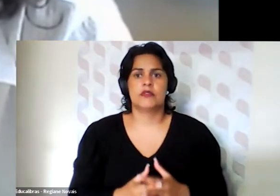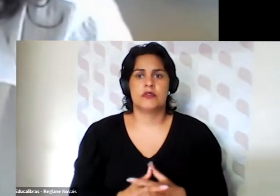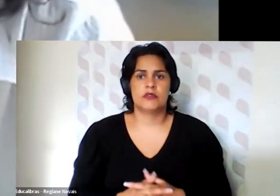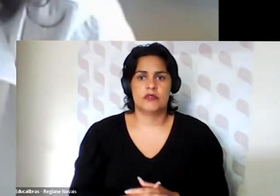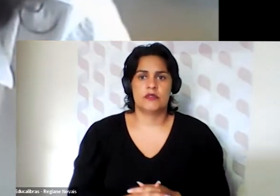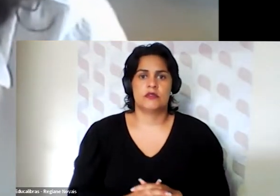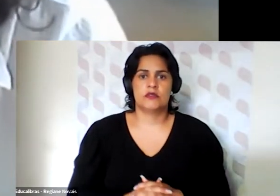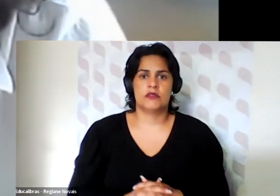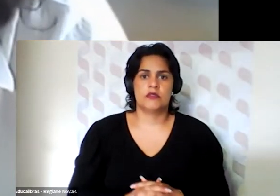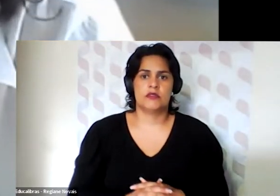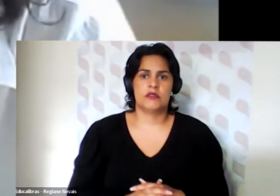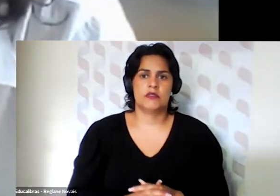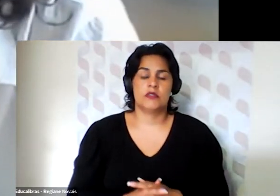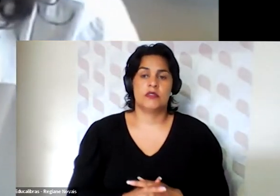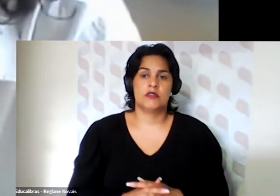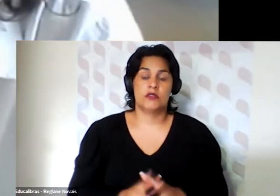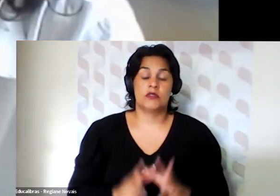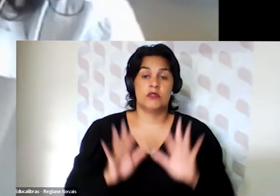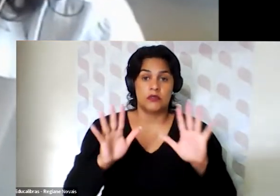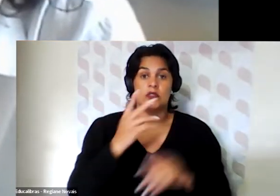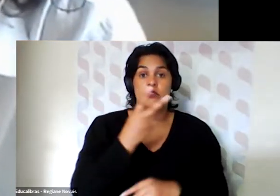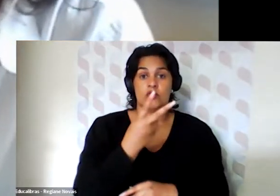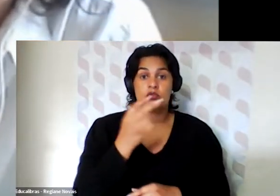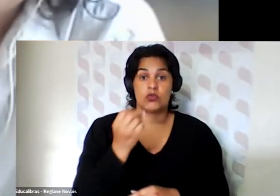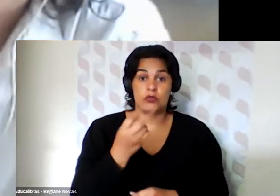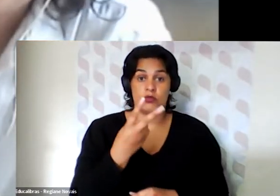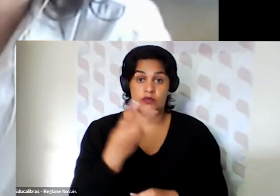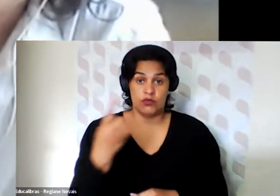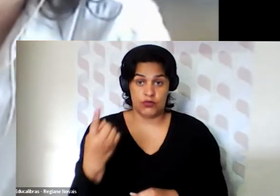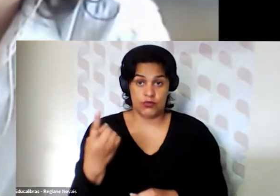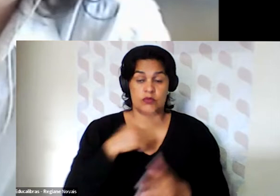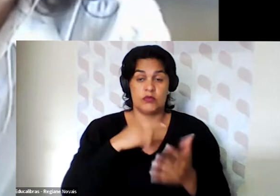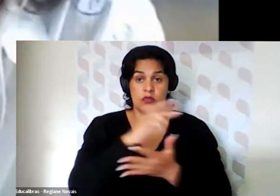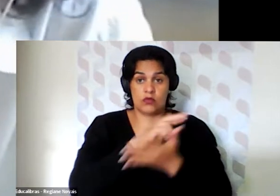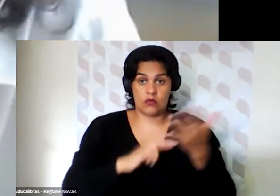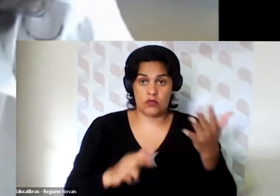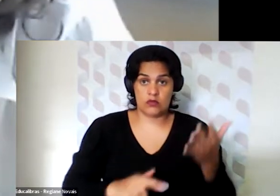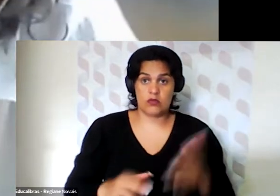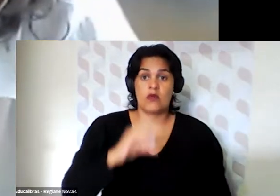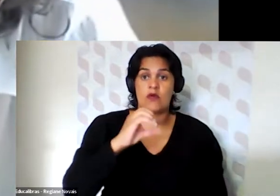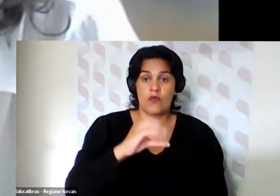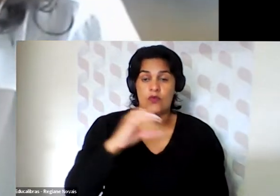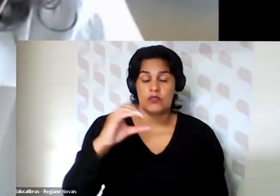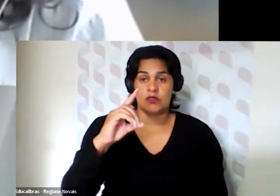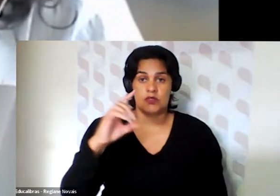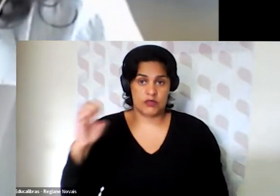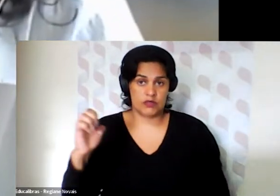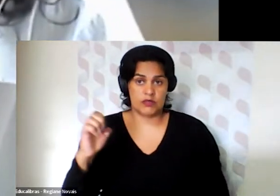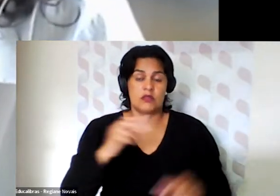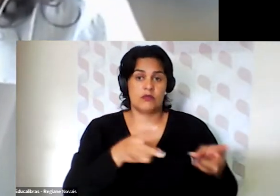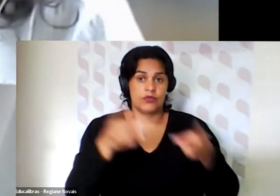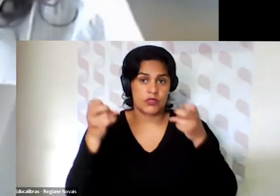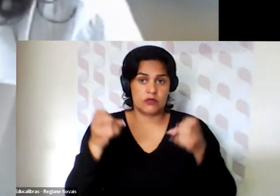emissions increased 9.6% in Brazil in 2019. The OECD has also found